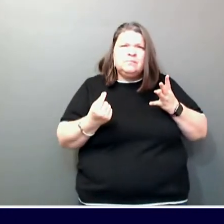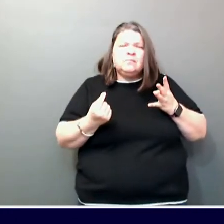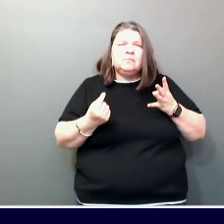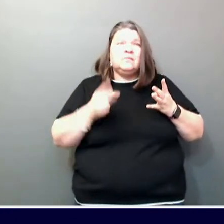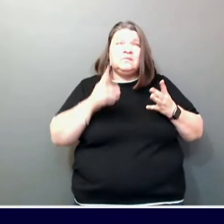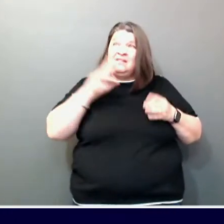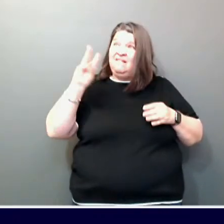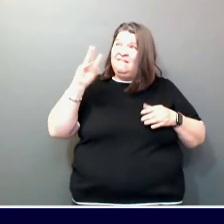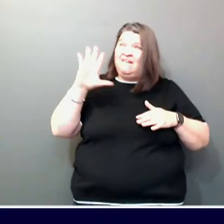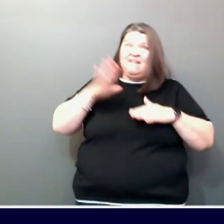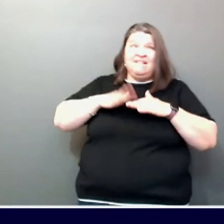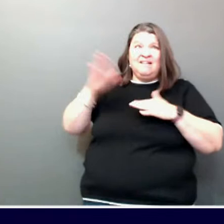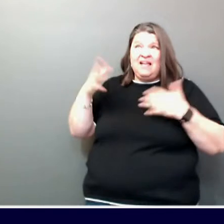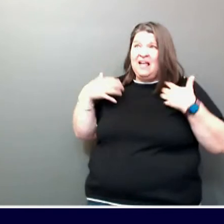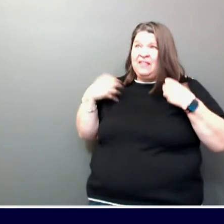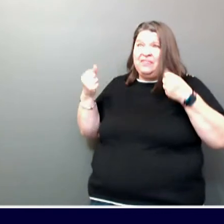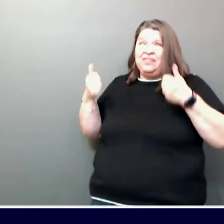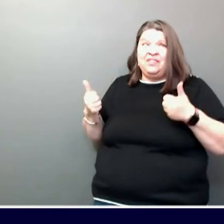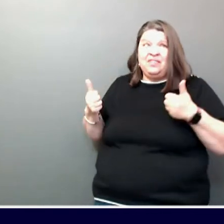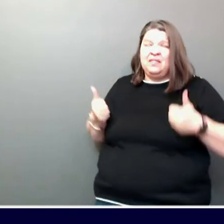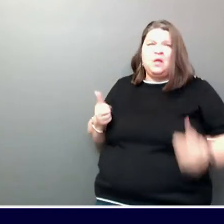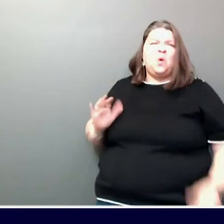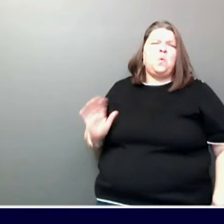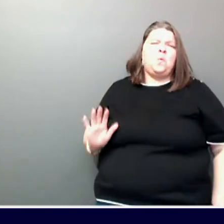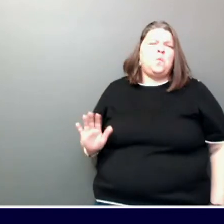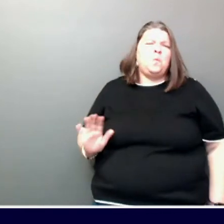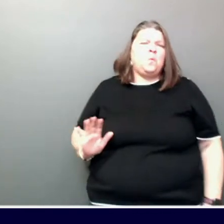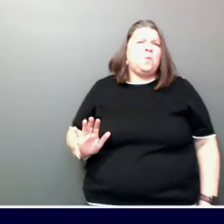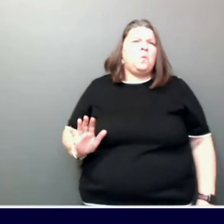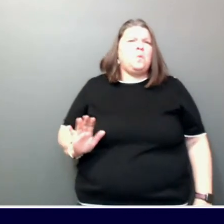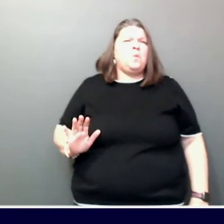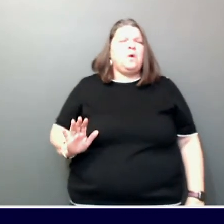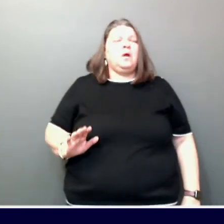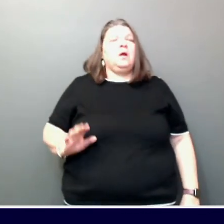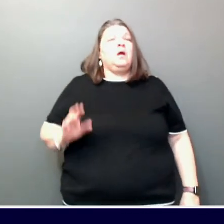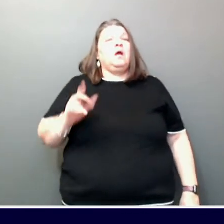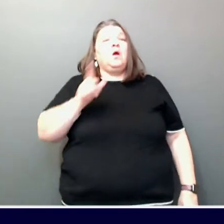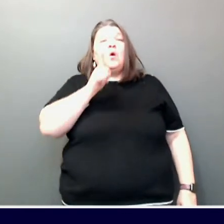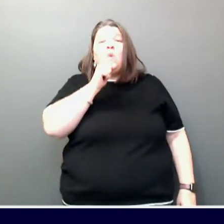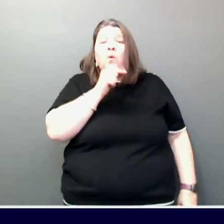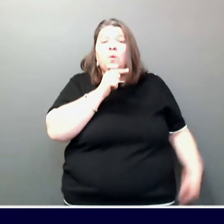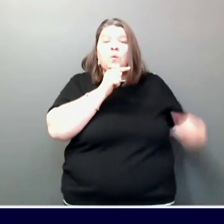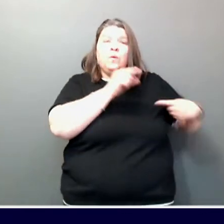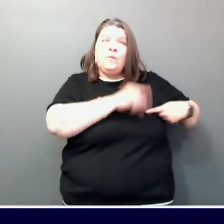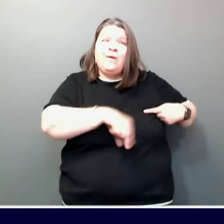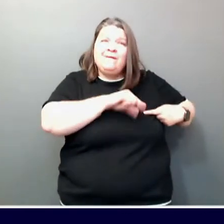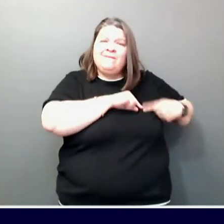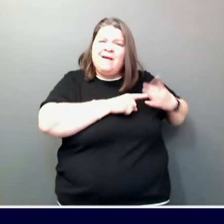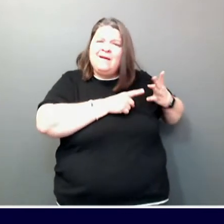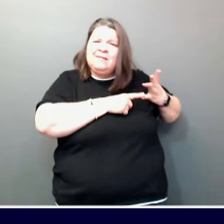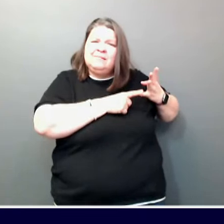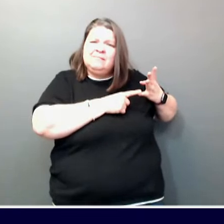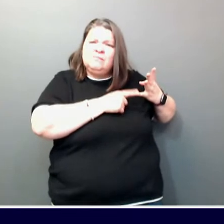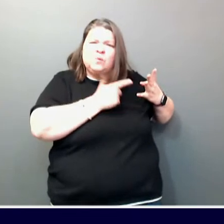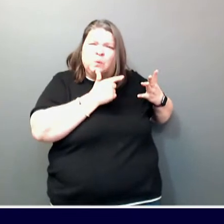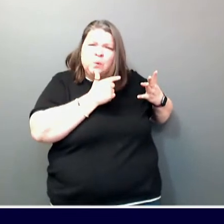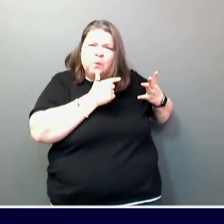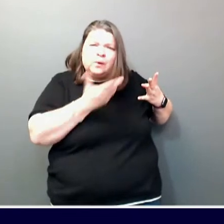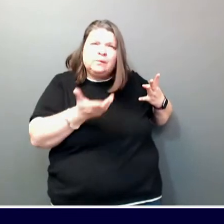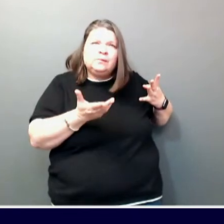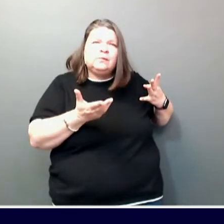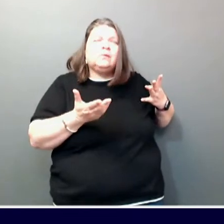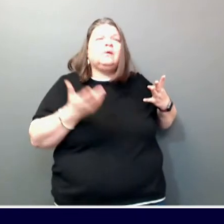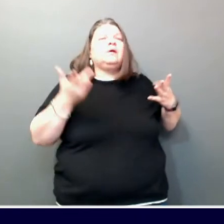compromised as it relates to this discussion. Folks who qualify for this almost certainly are aware of their status as being